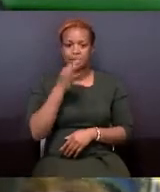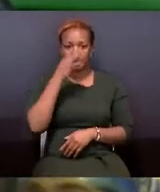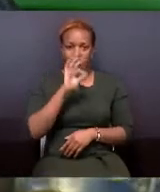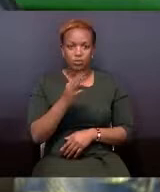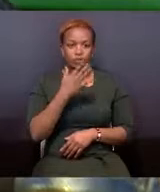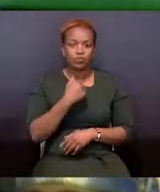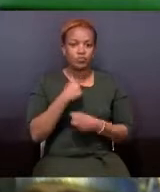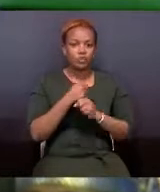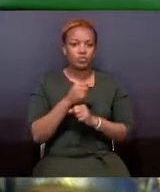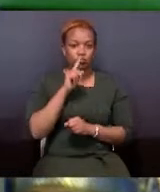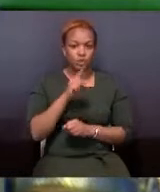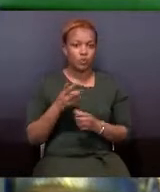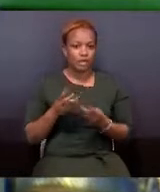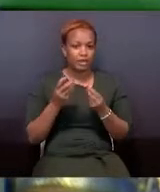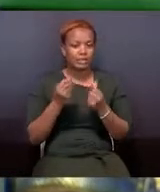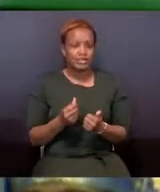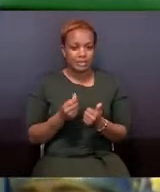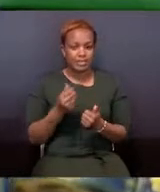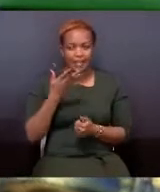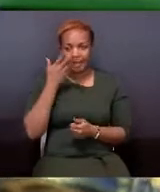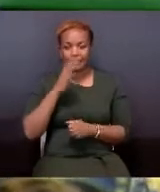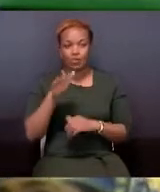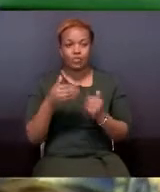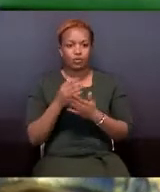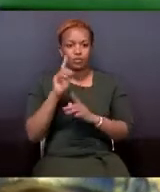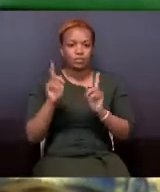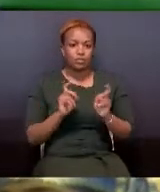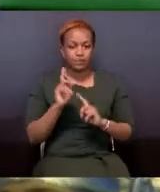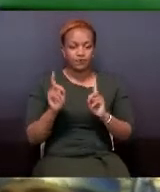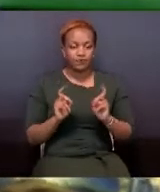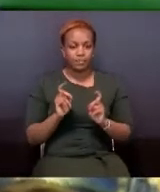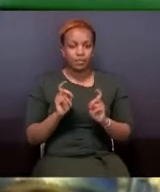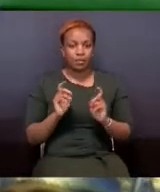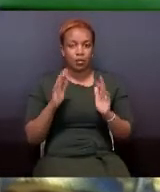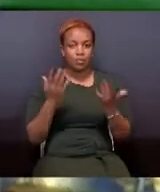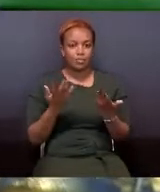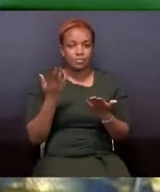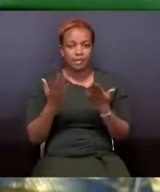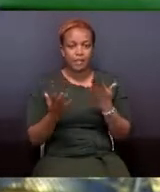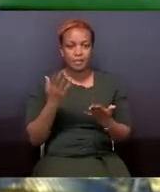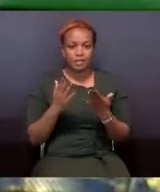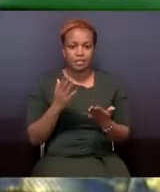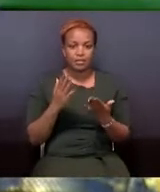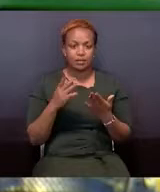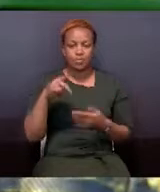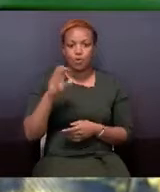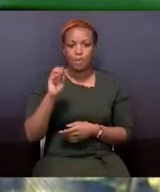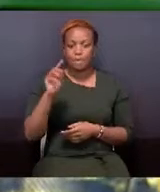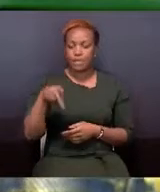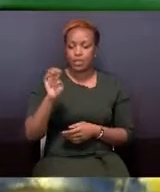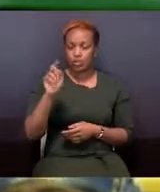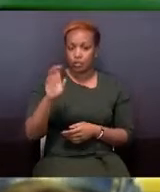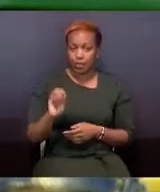want to make sure that we address all the questions, or maybe Mr. Gomera, did you catch some of it? Okay, what we can do for